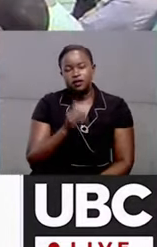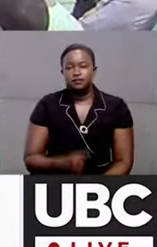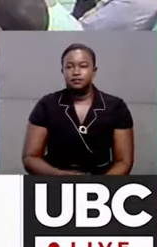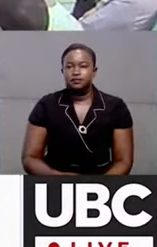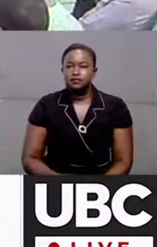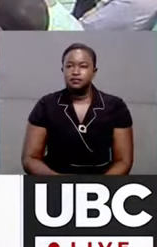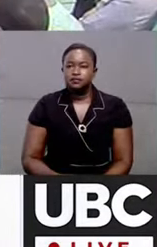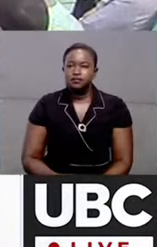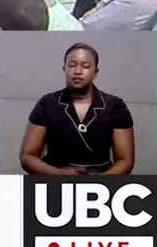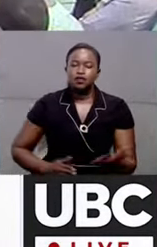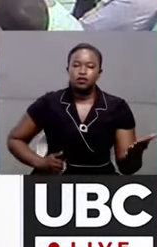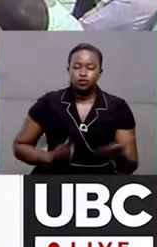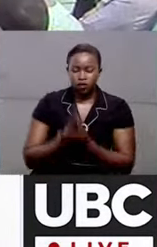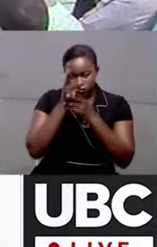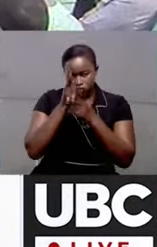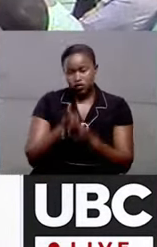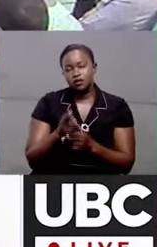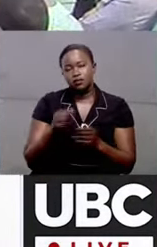Right, Honorable Chair.